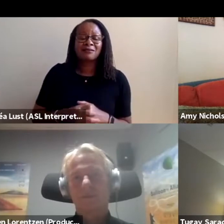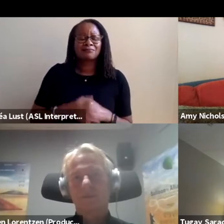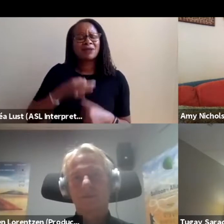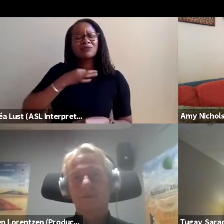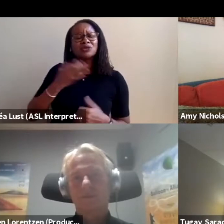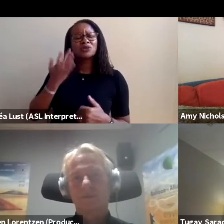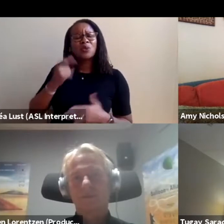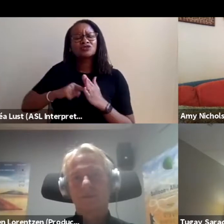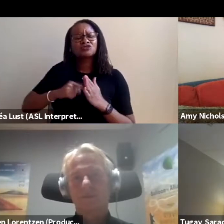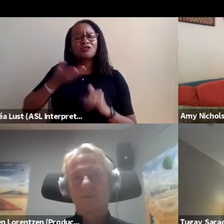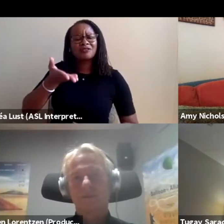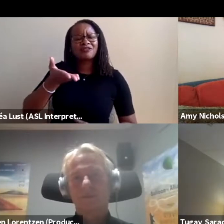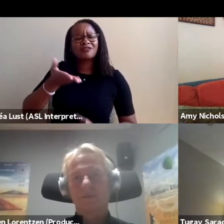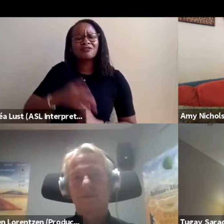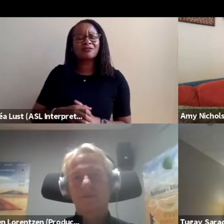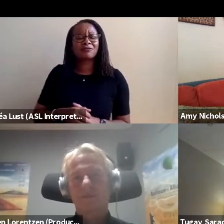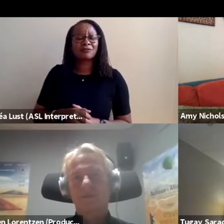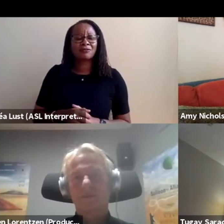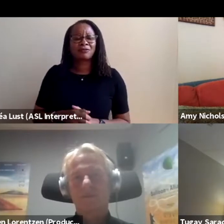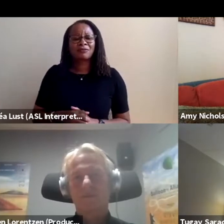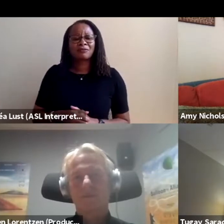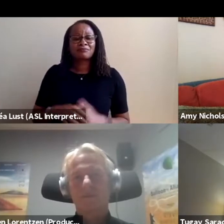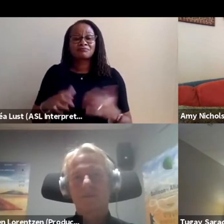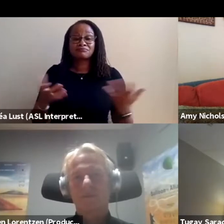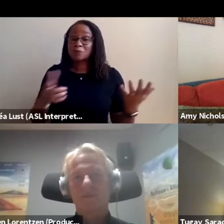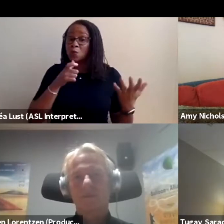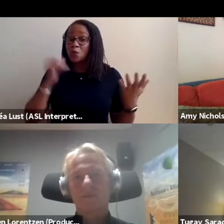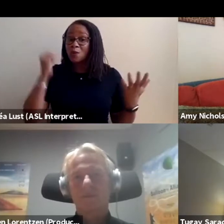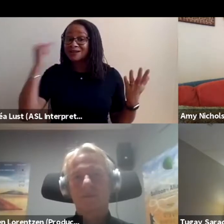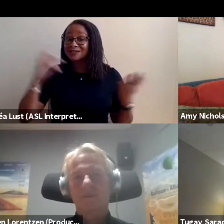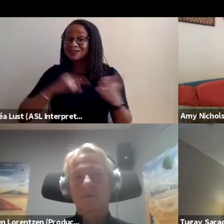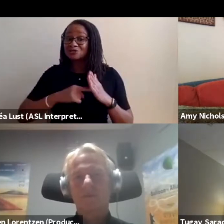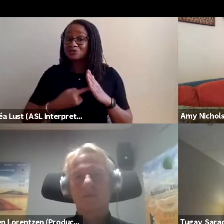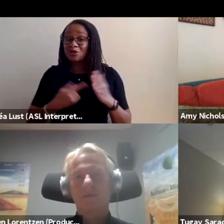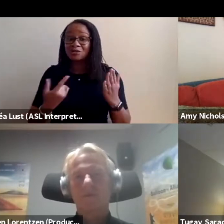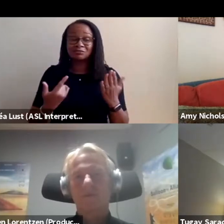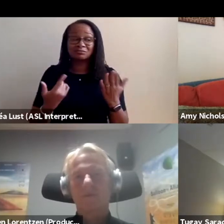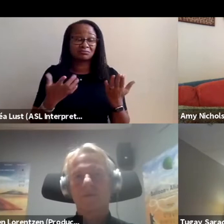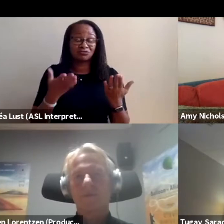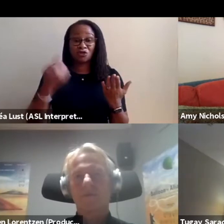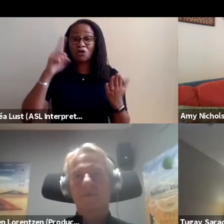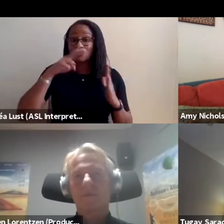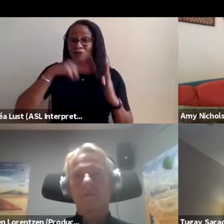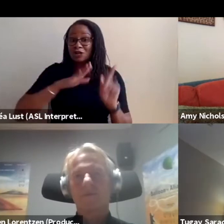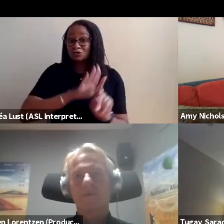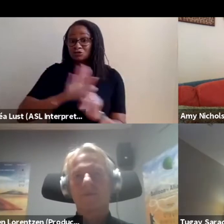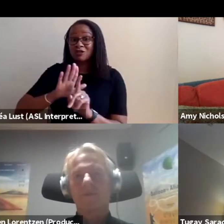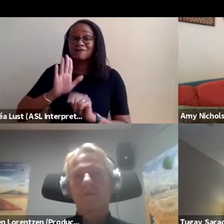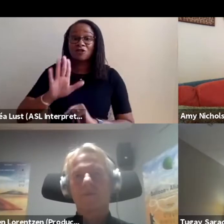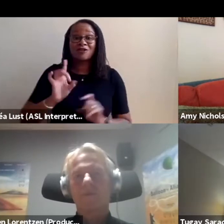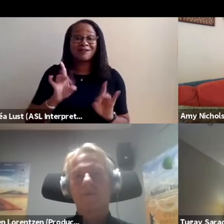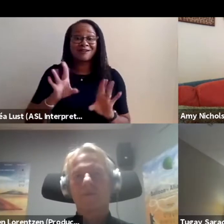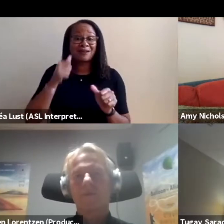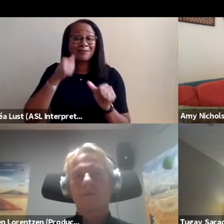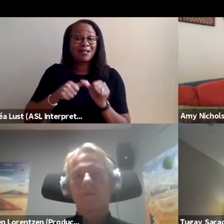there and whose idea was it to have Seyran read them herself?